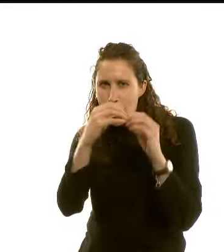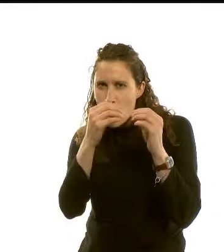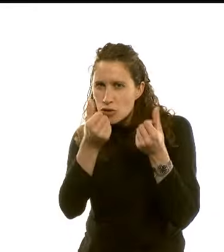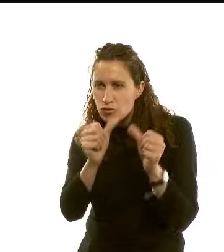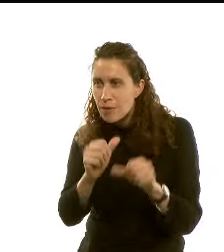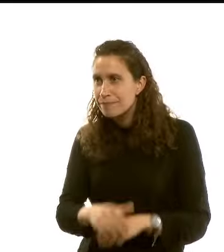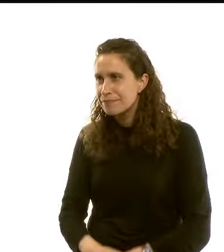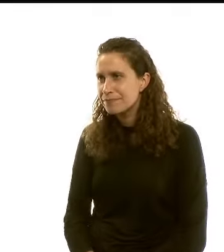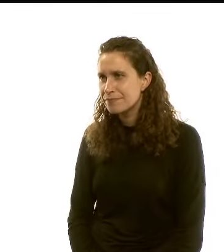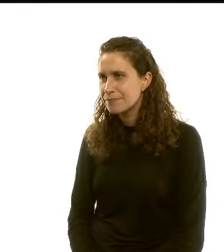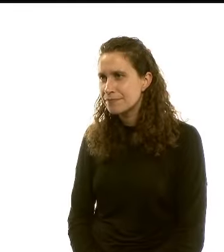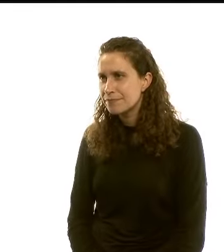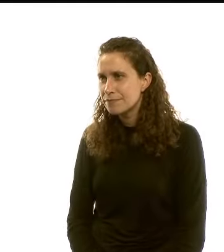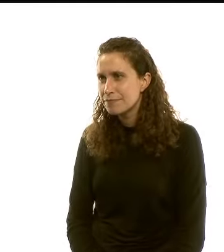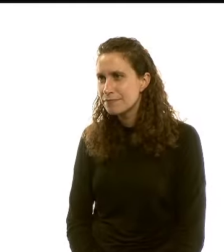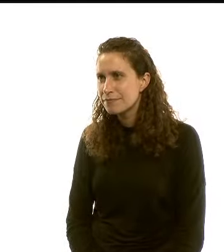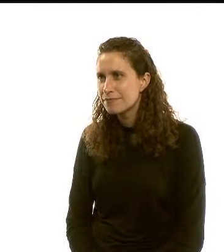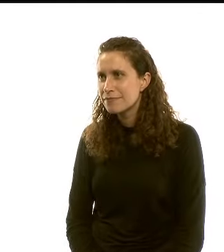time. You can do it, Vic.